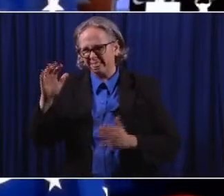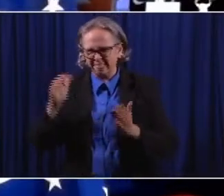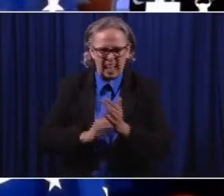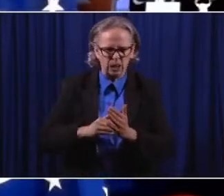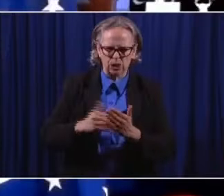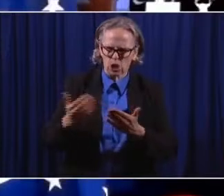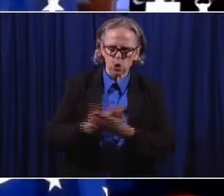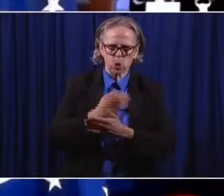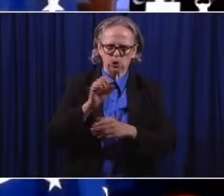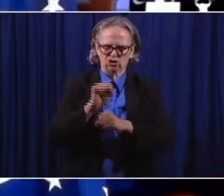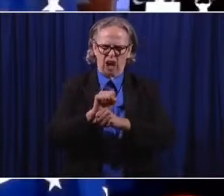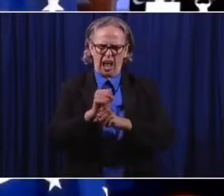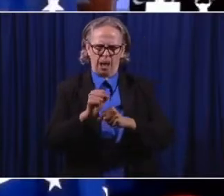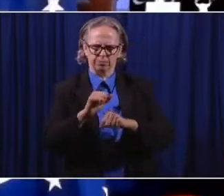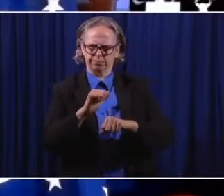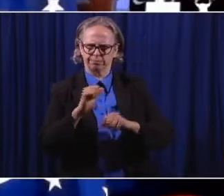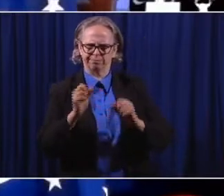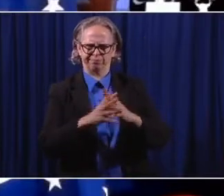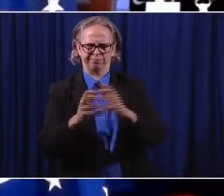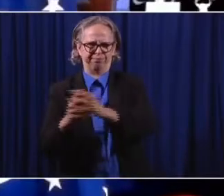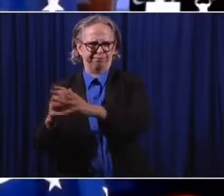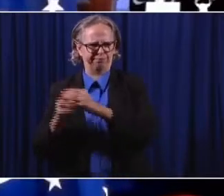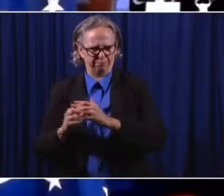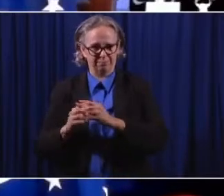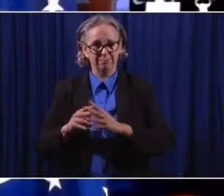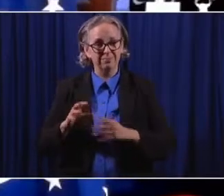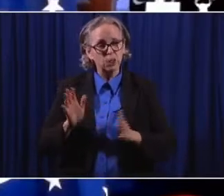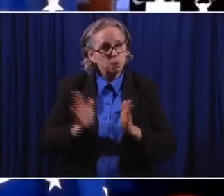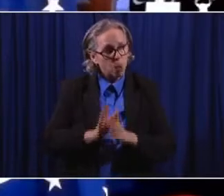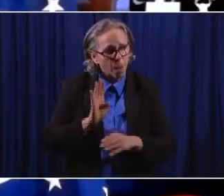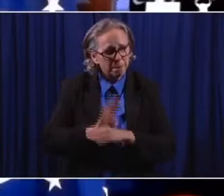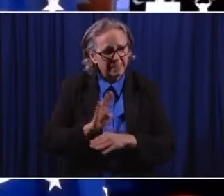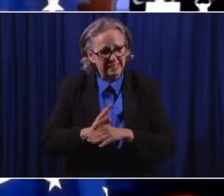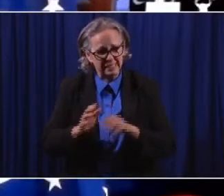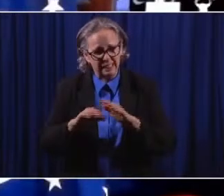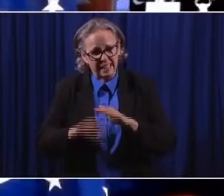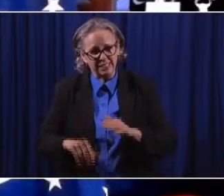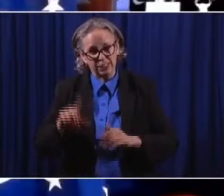firms with fewer than 20 employees had the largest gains of